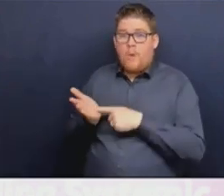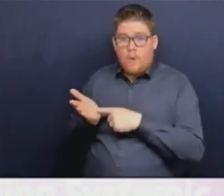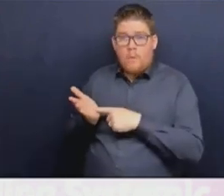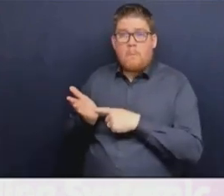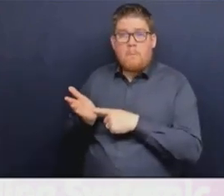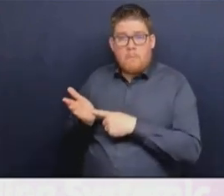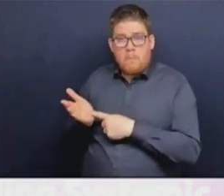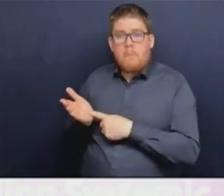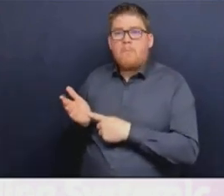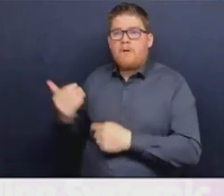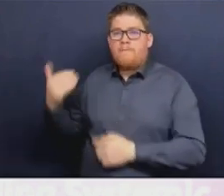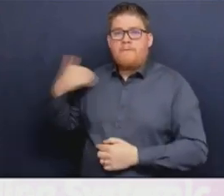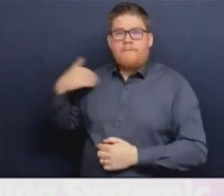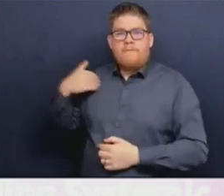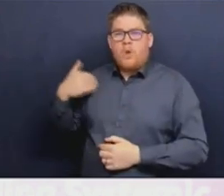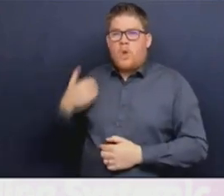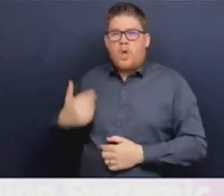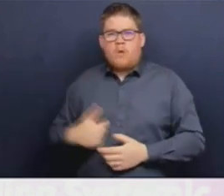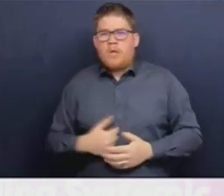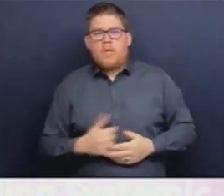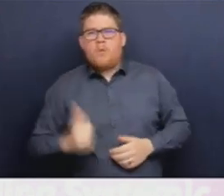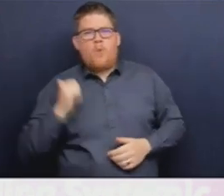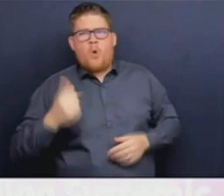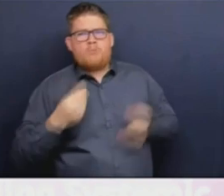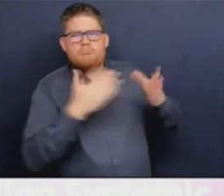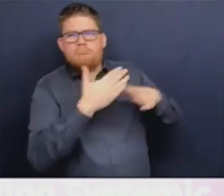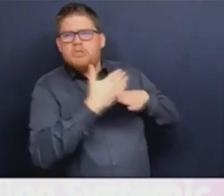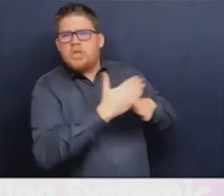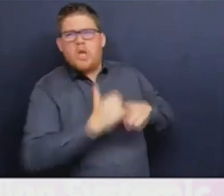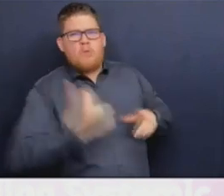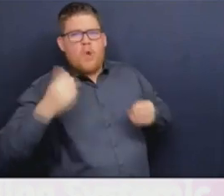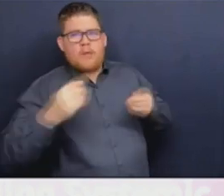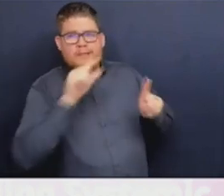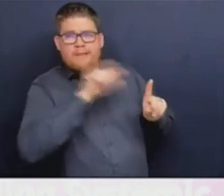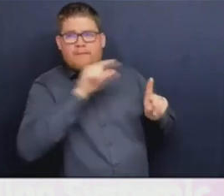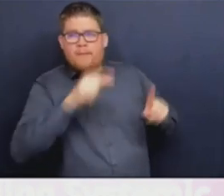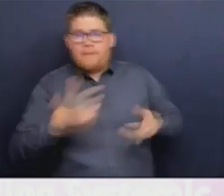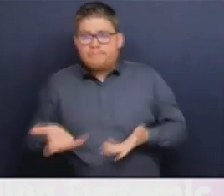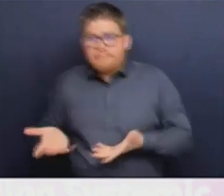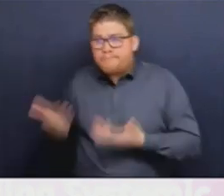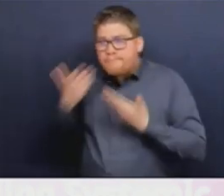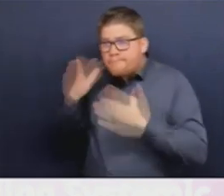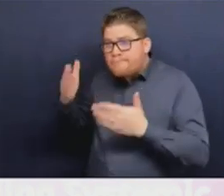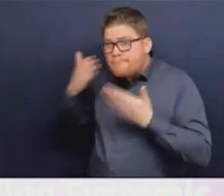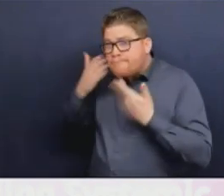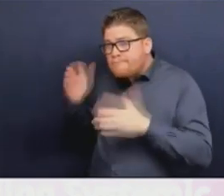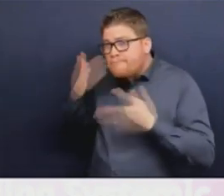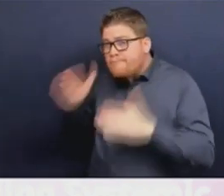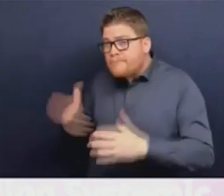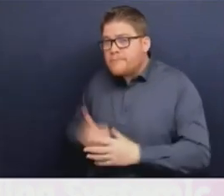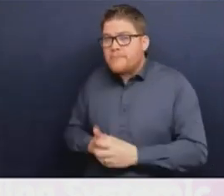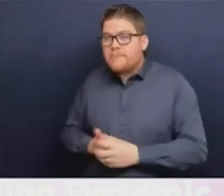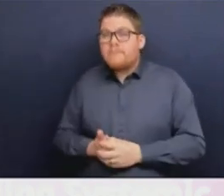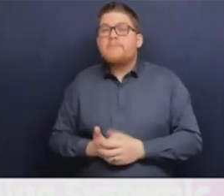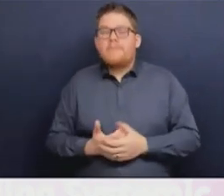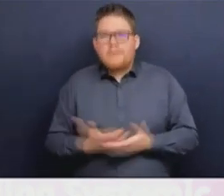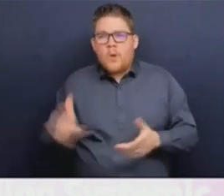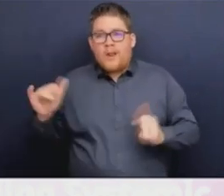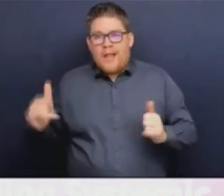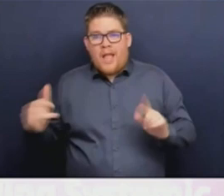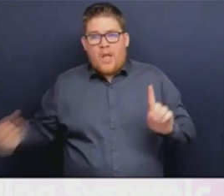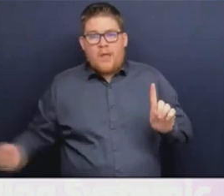that information, because quite oftentimes sharing information has led to negative outcomes, not positive outcomes. That's part and parcel of